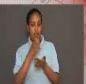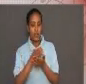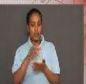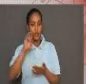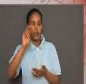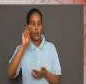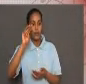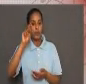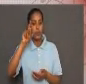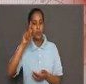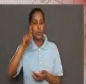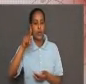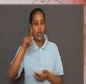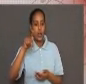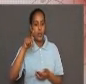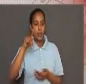polyamides,